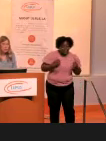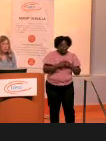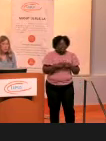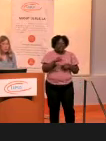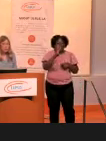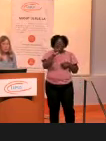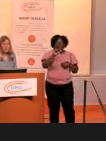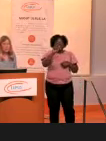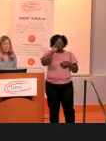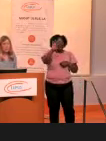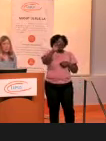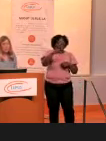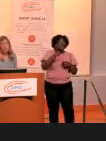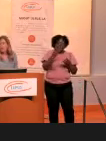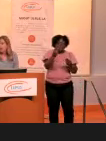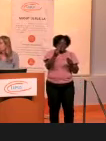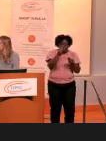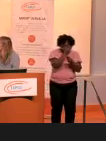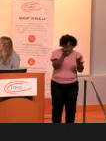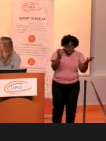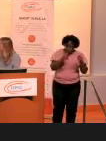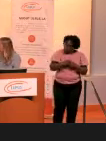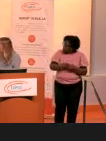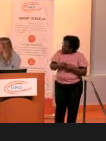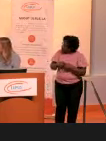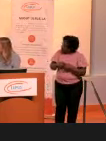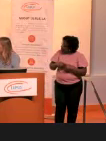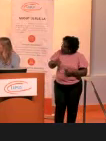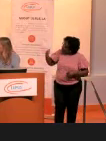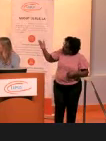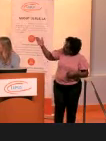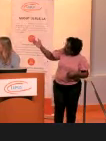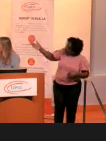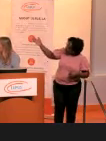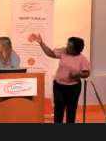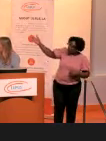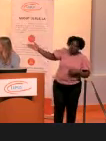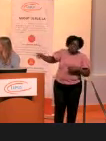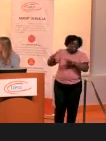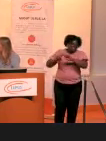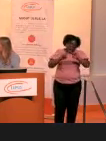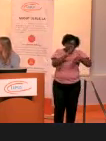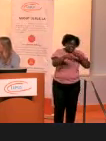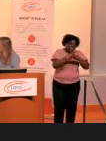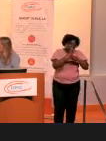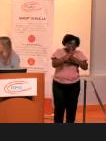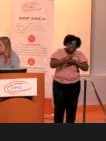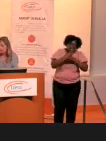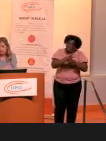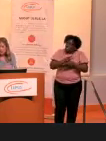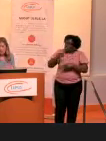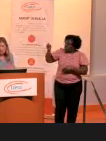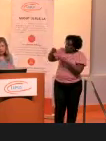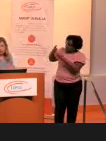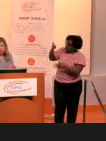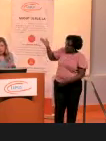Wallace had kind of mentioned these as well. The CAR T therapy, there's another cellular